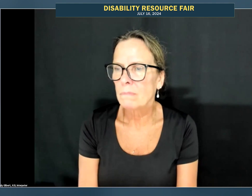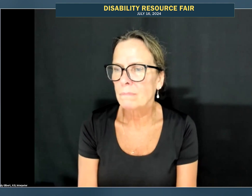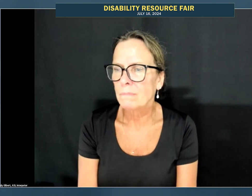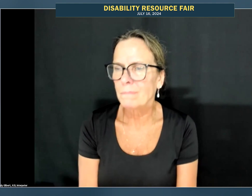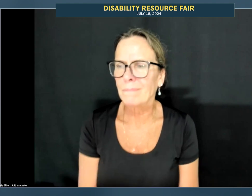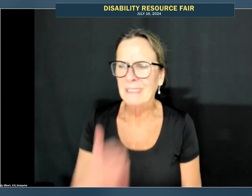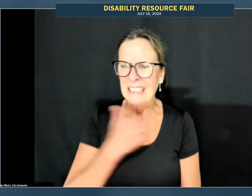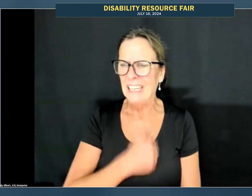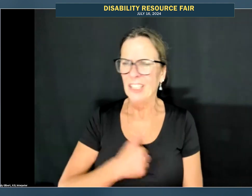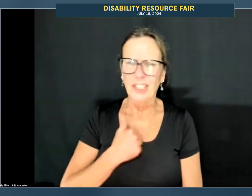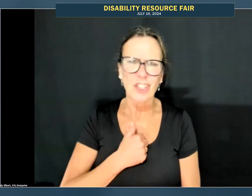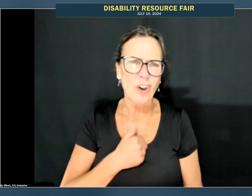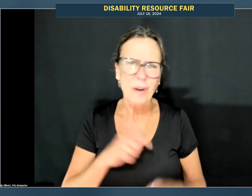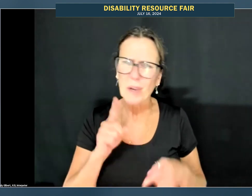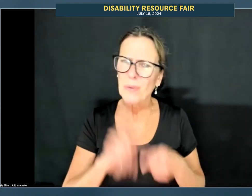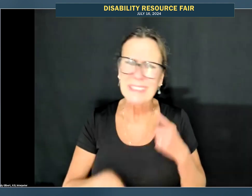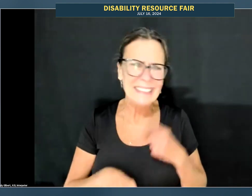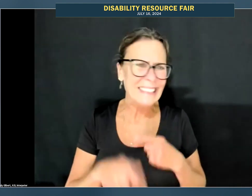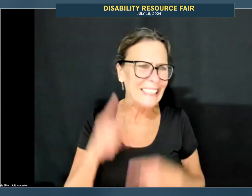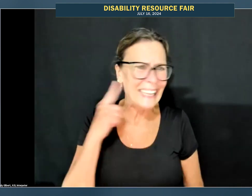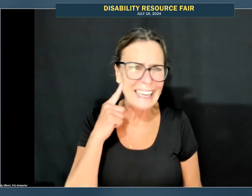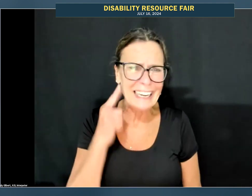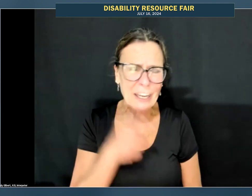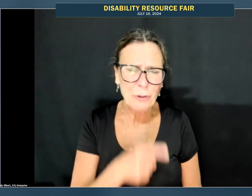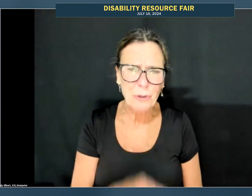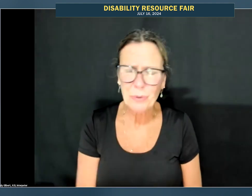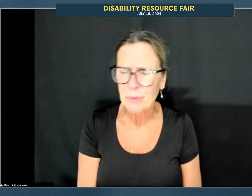Sorry, we still can't hear you, Christos.